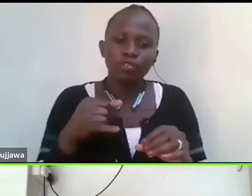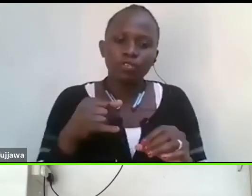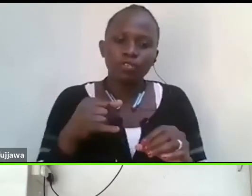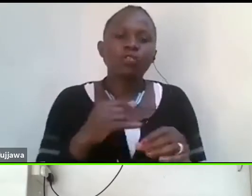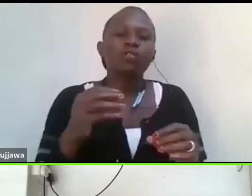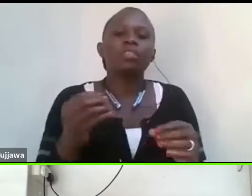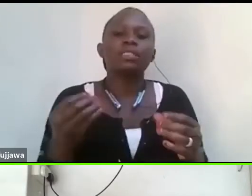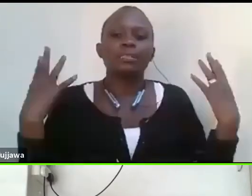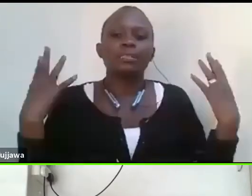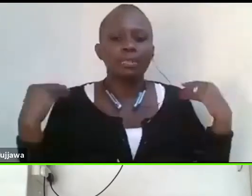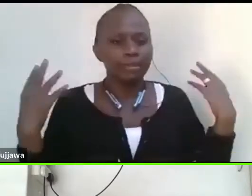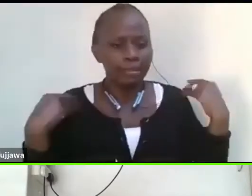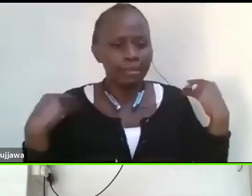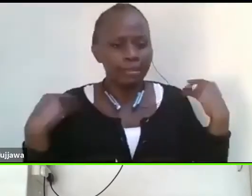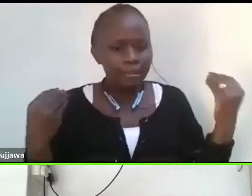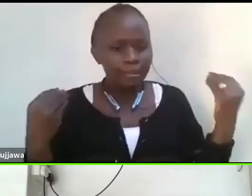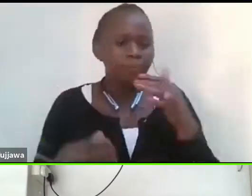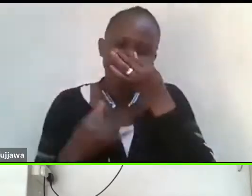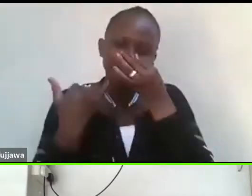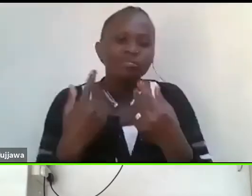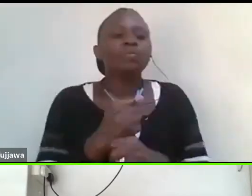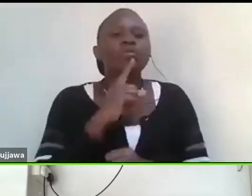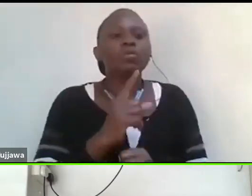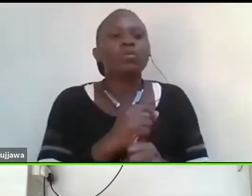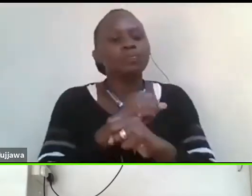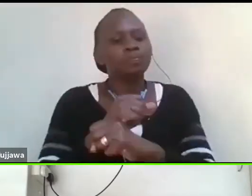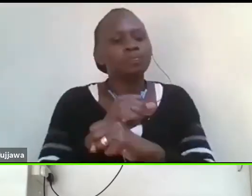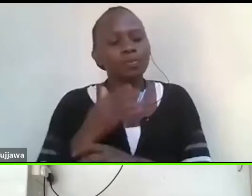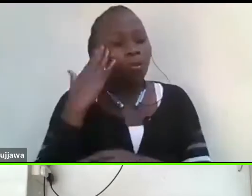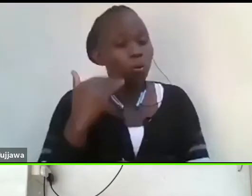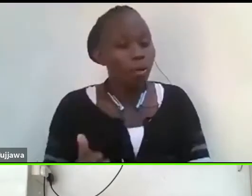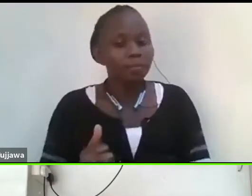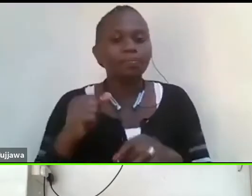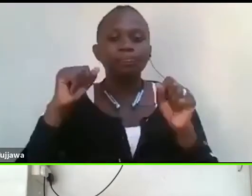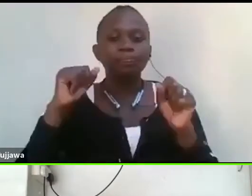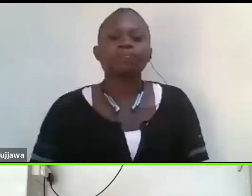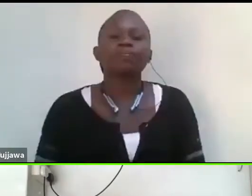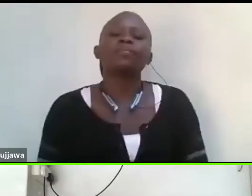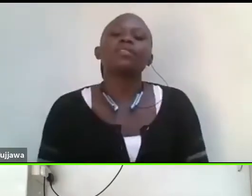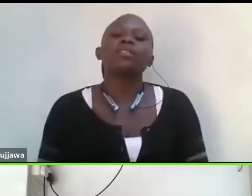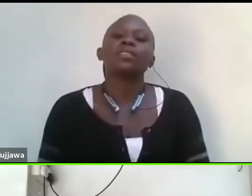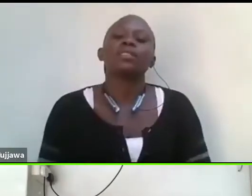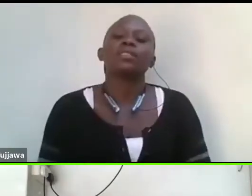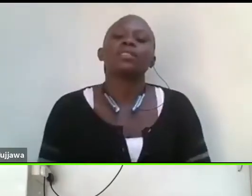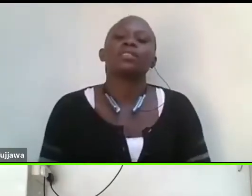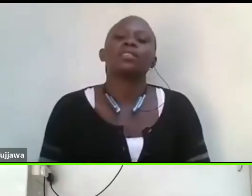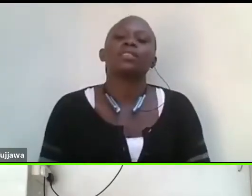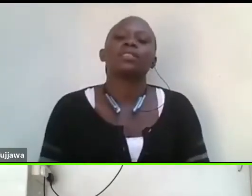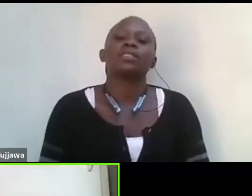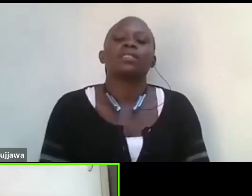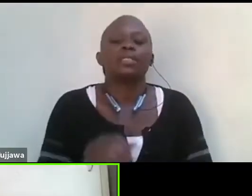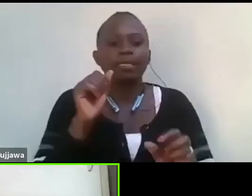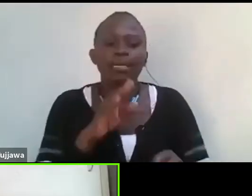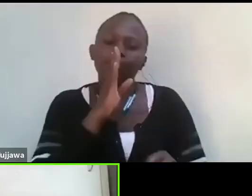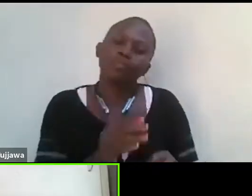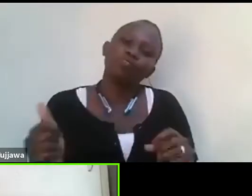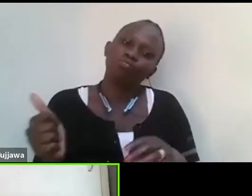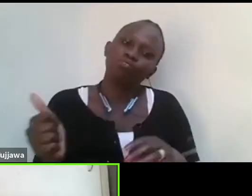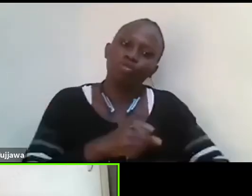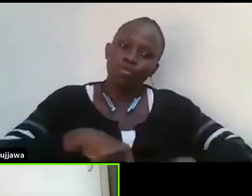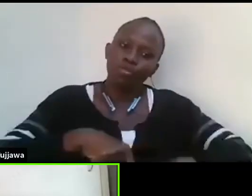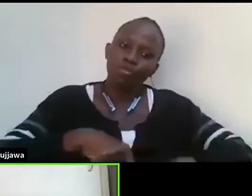potential, such that they can be potential employees of the organization. So when that program was put on a standstill, you know,